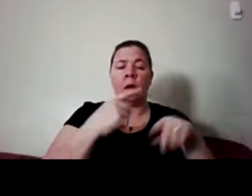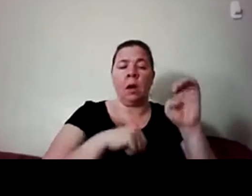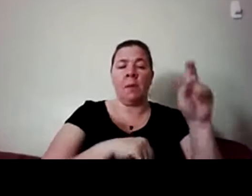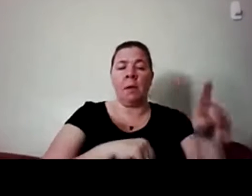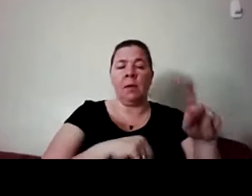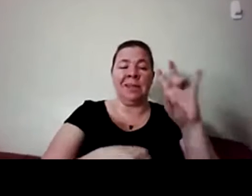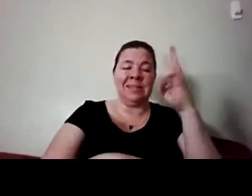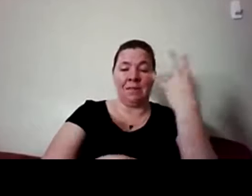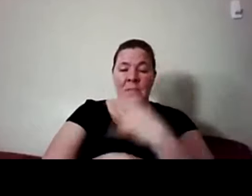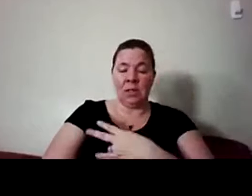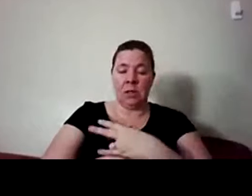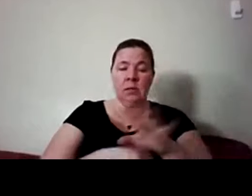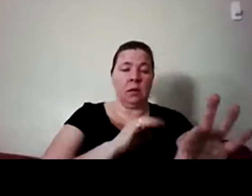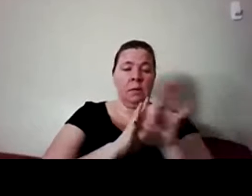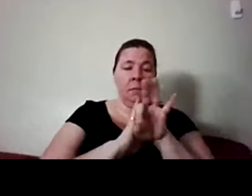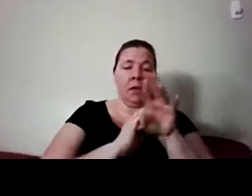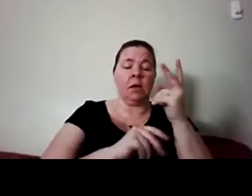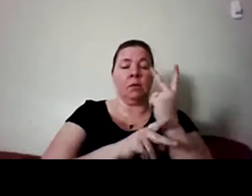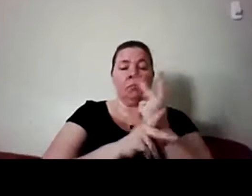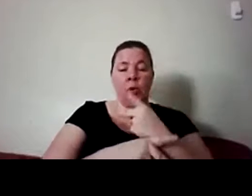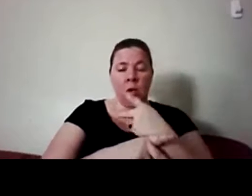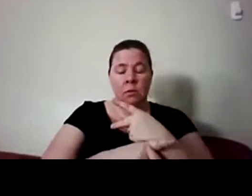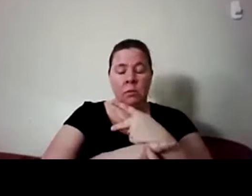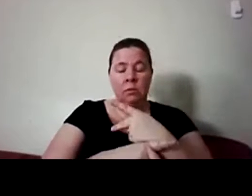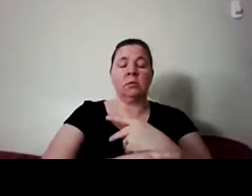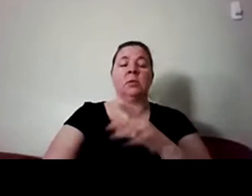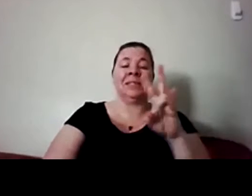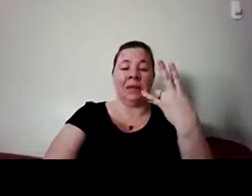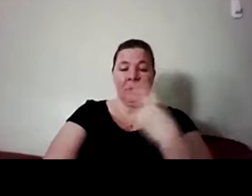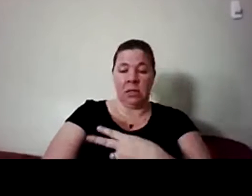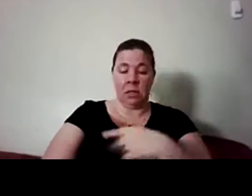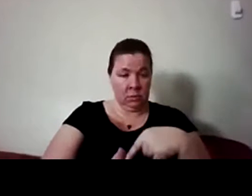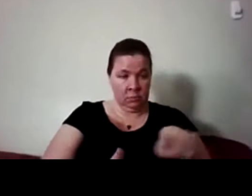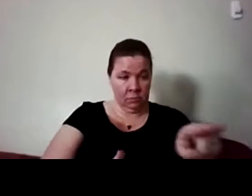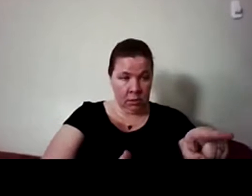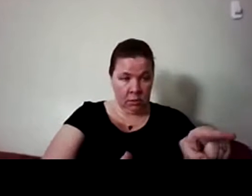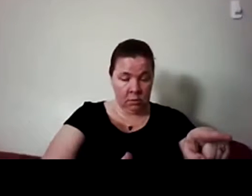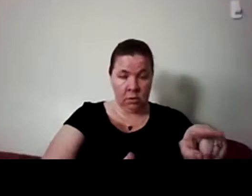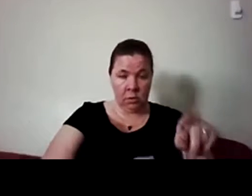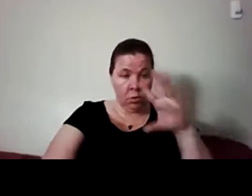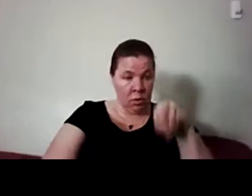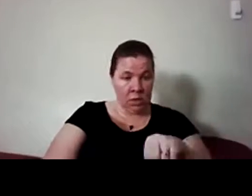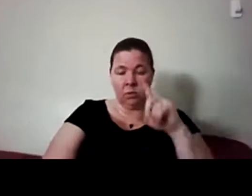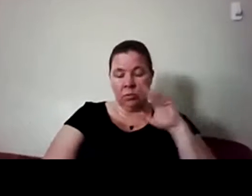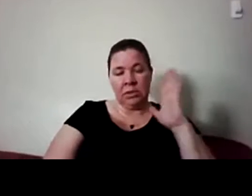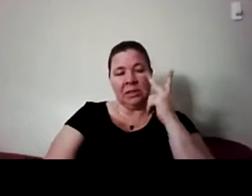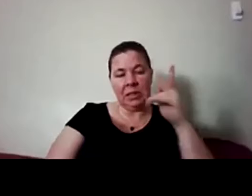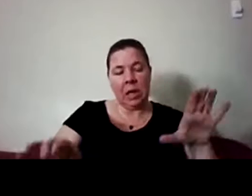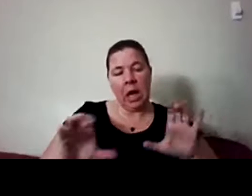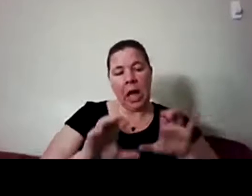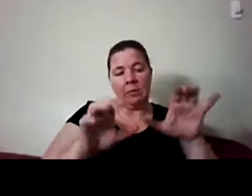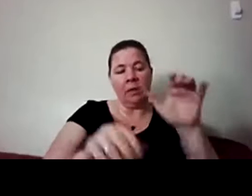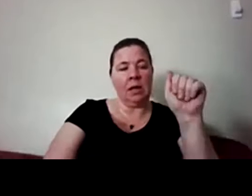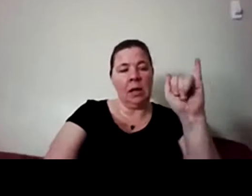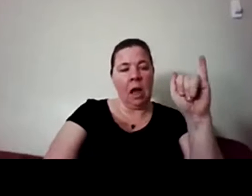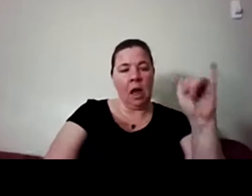select the product, the bundle. You have 7 days to make a payment. Within those 7 days, you're going to see activity. You're going to see AI traffic